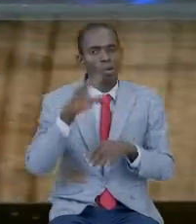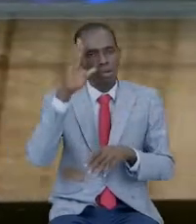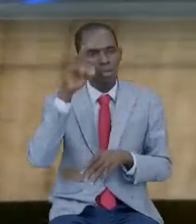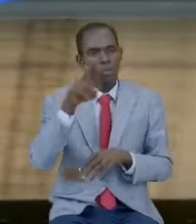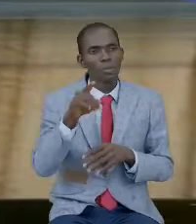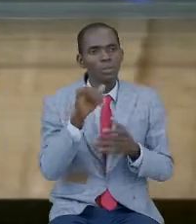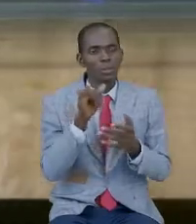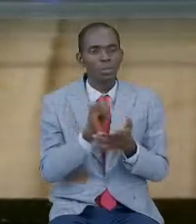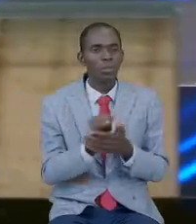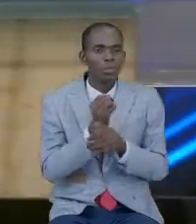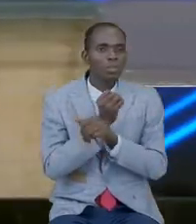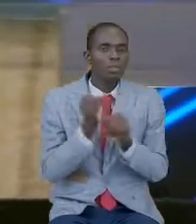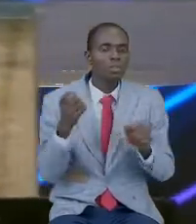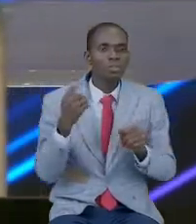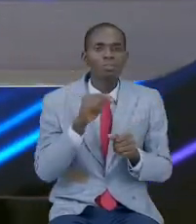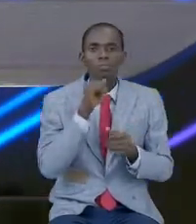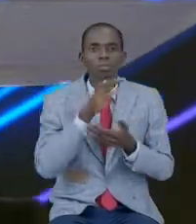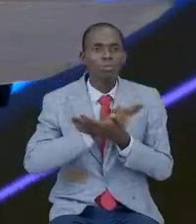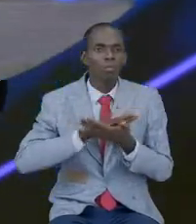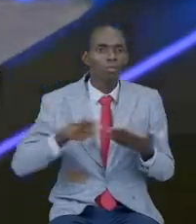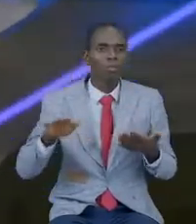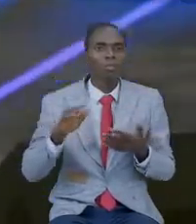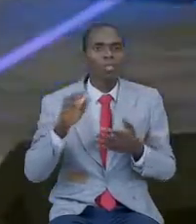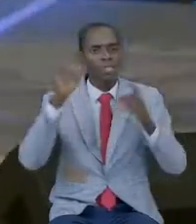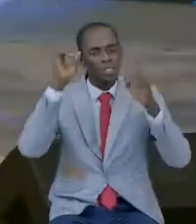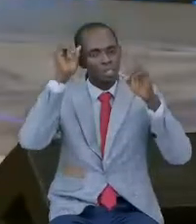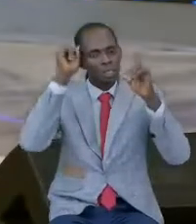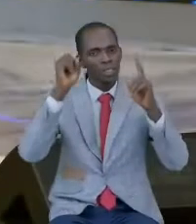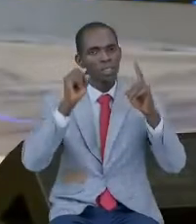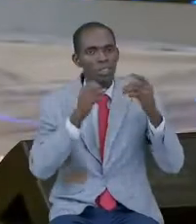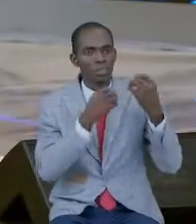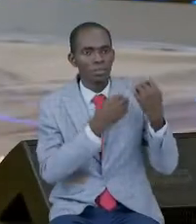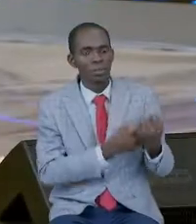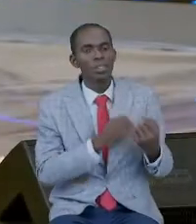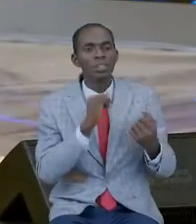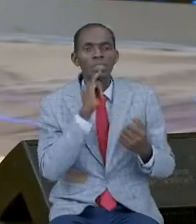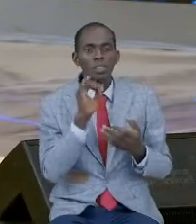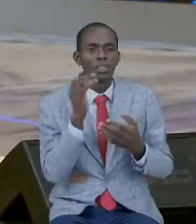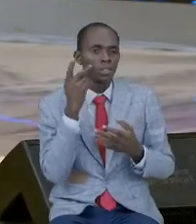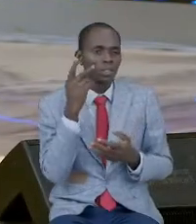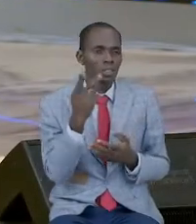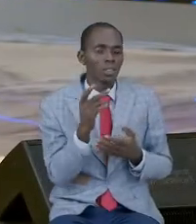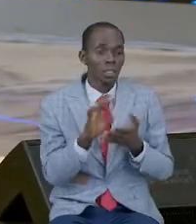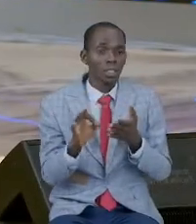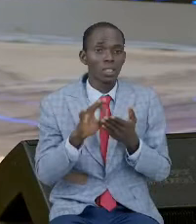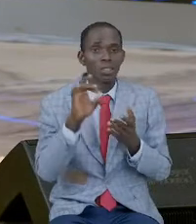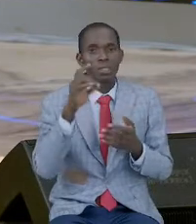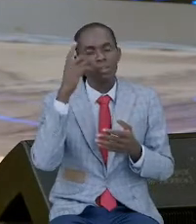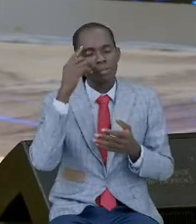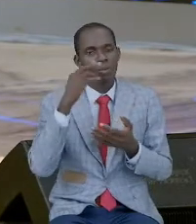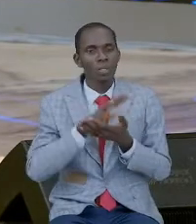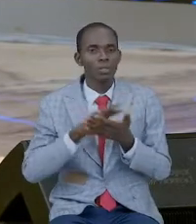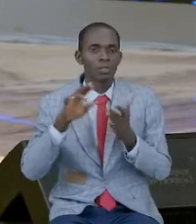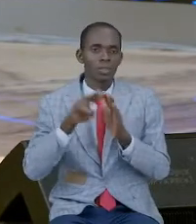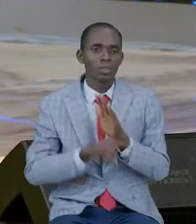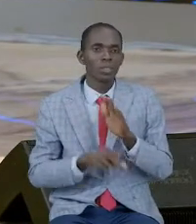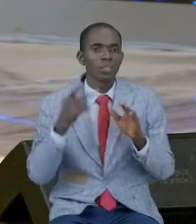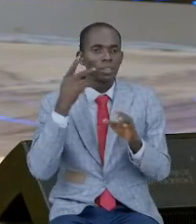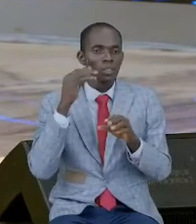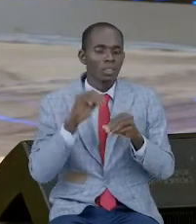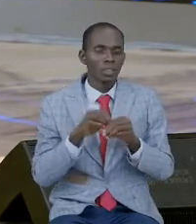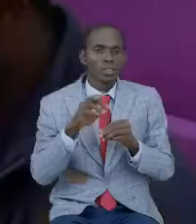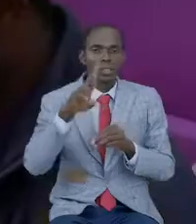his faith is counted for righteousness. Look at chapter 11, verse